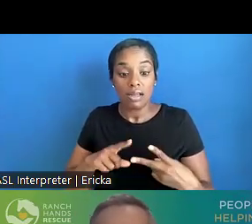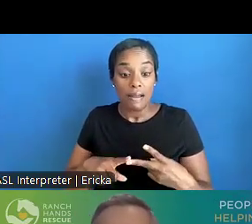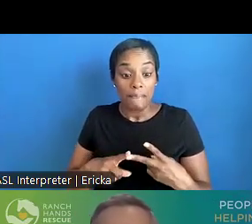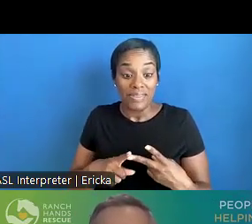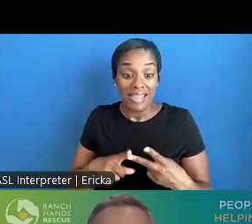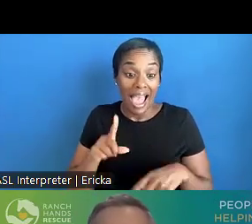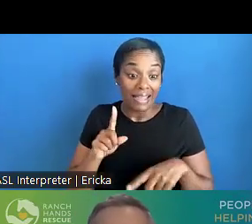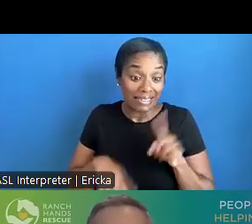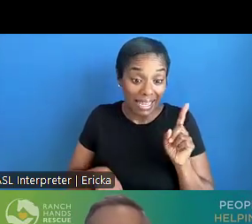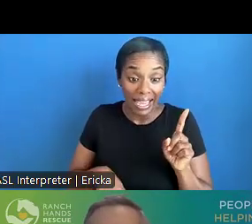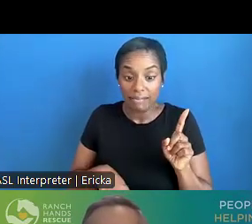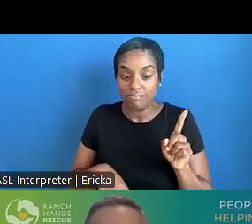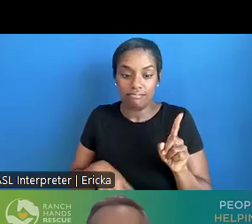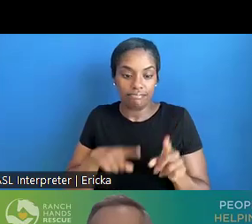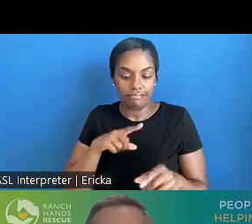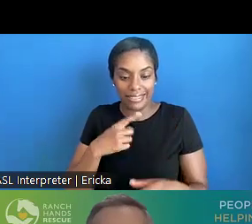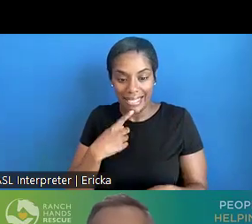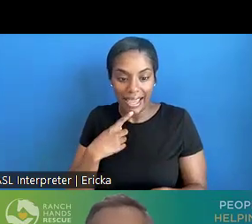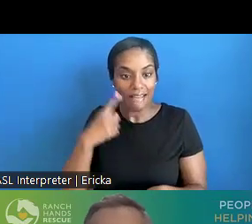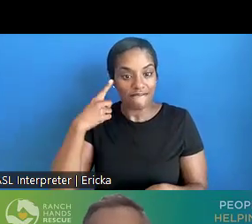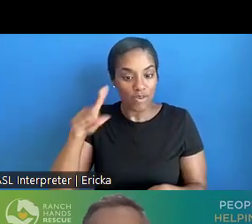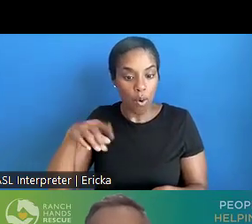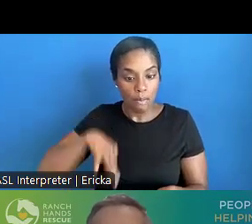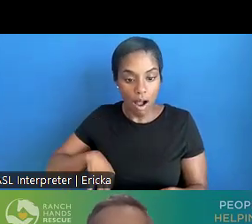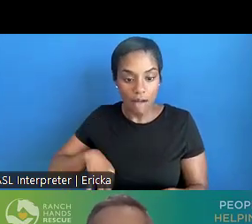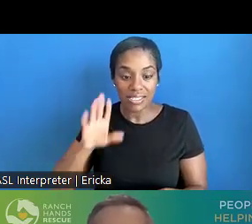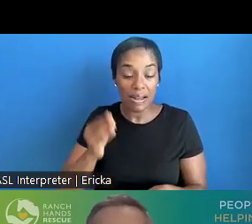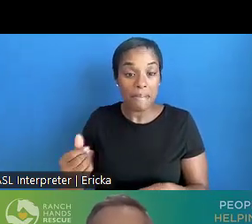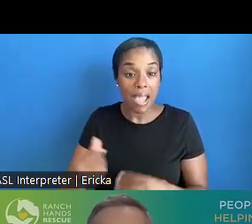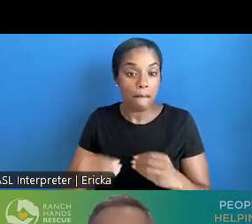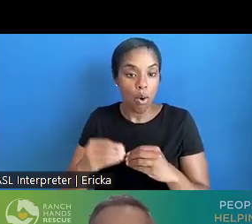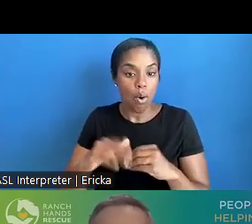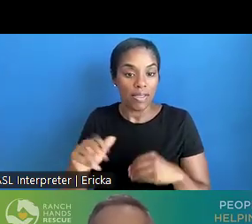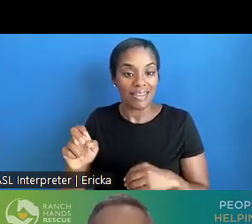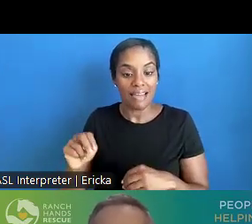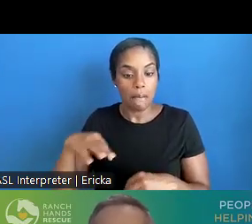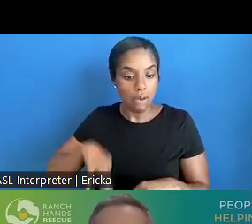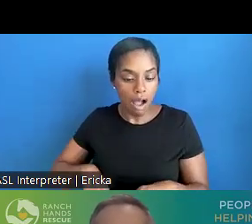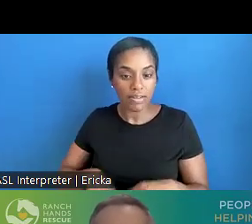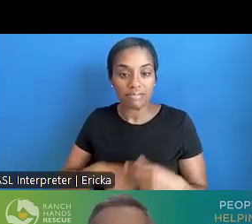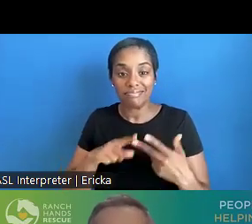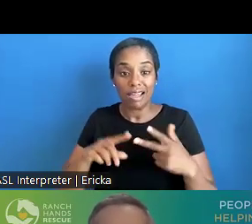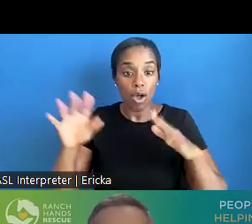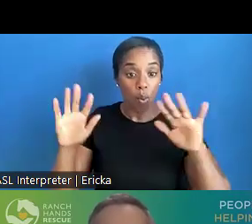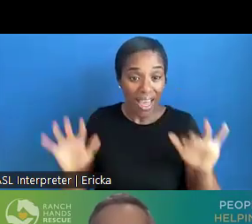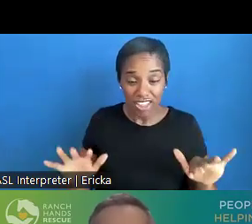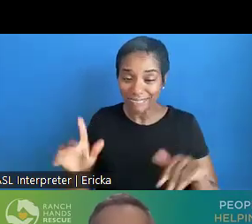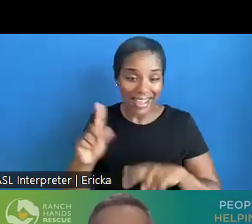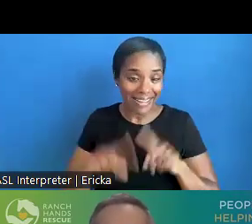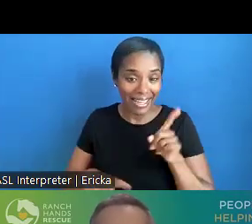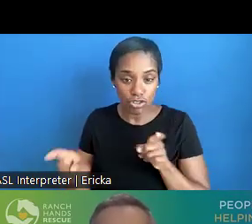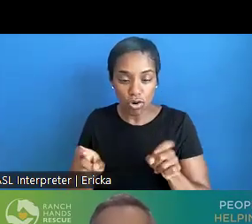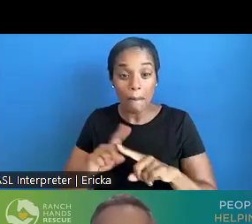pay more than nonprofit. I can't control, the climate and the weather and things like that, but I can control the culture within my